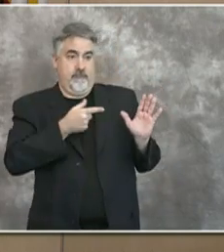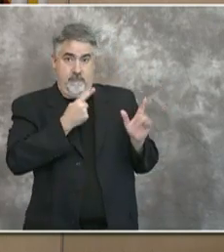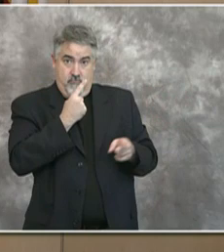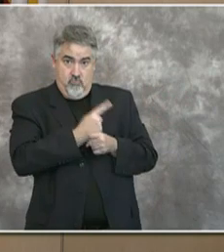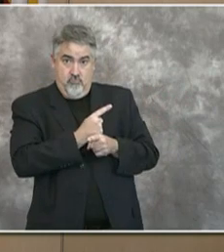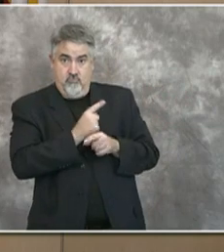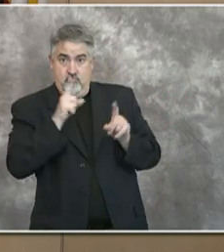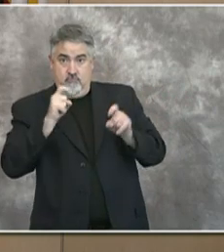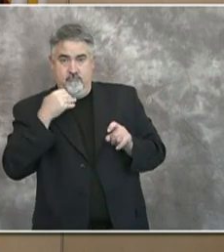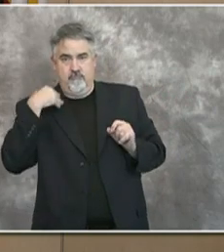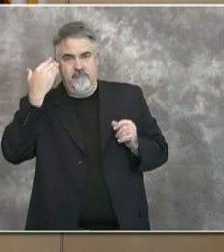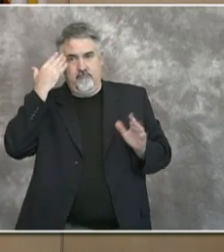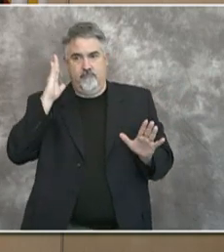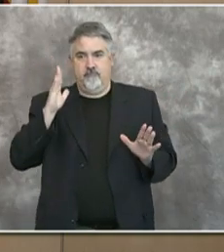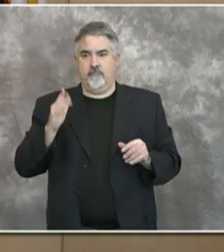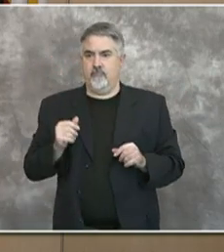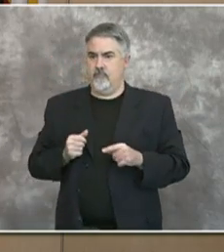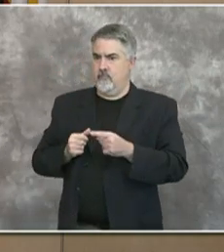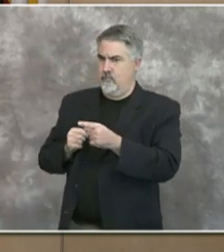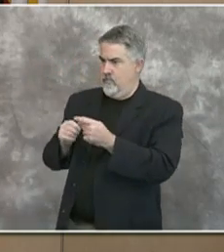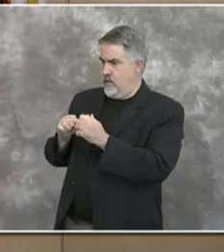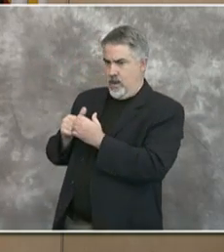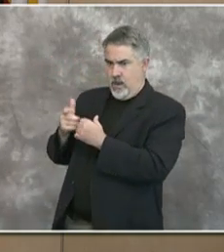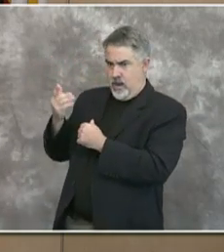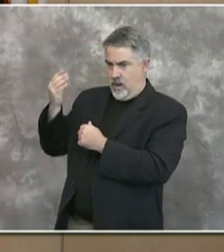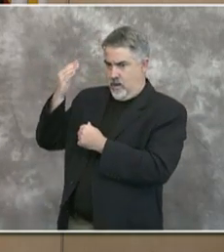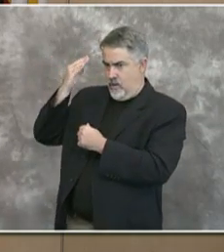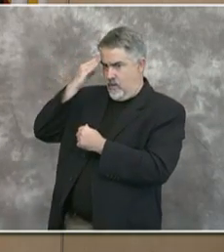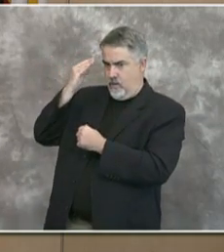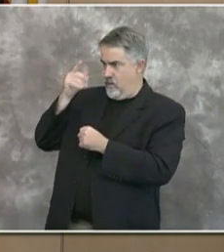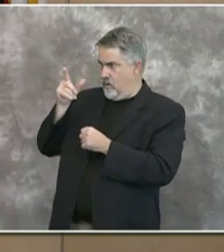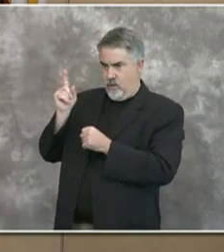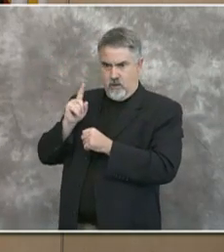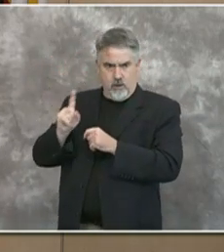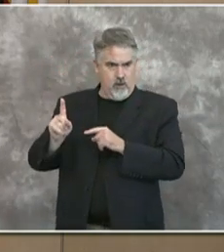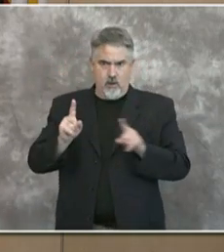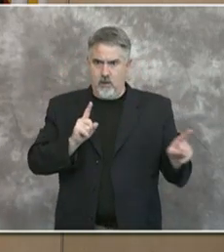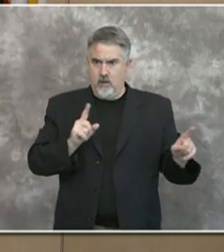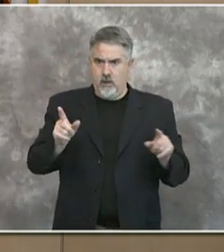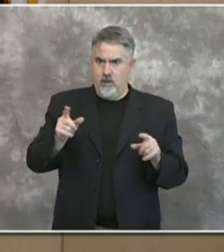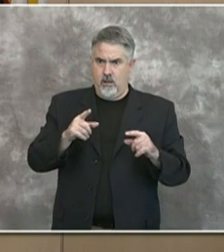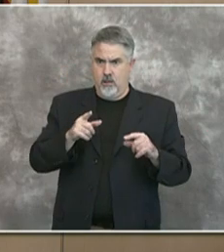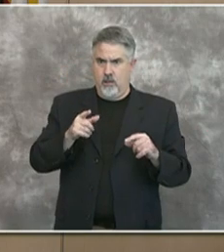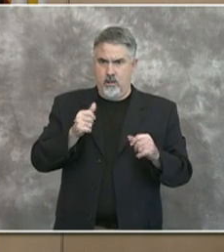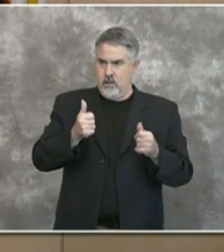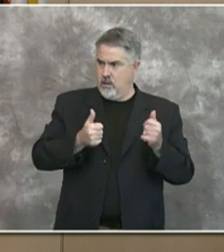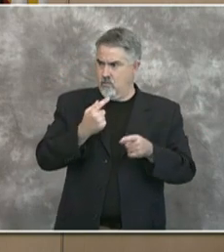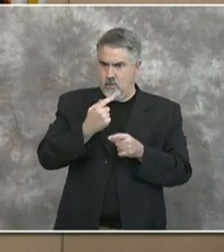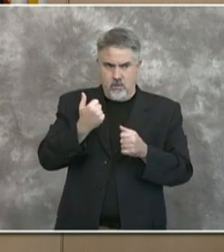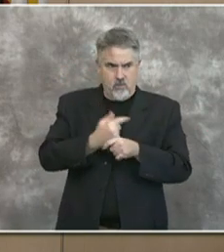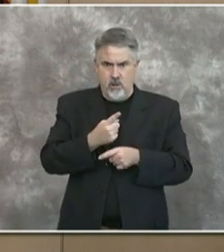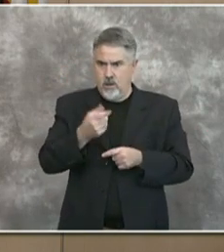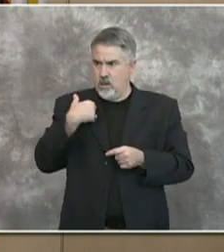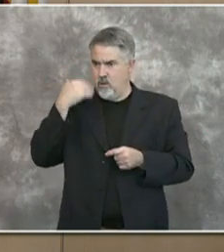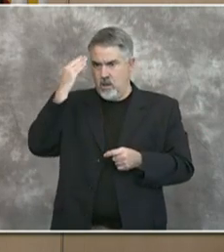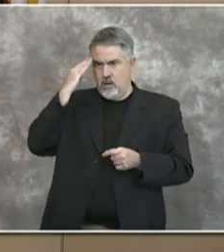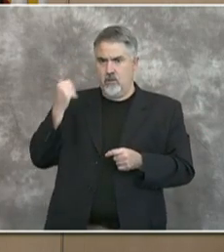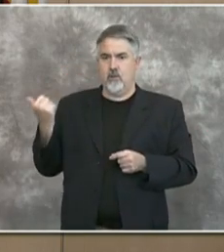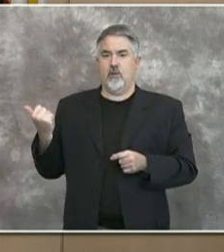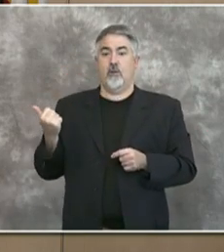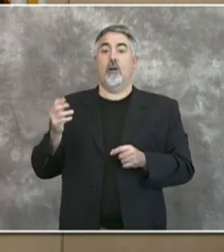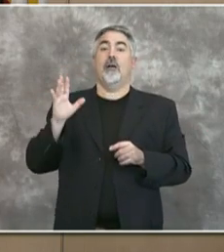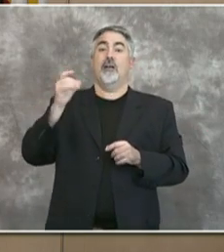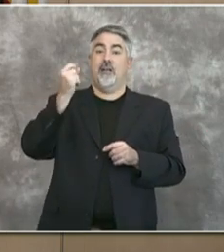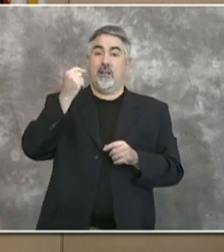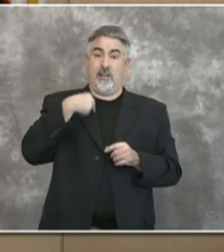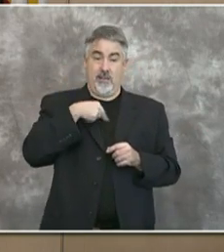appointment yes. at one of those sites? So we haven't identified where those locations are yet, so we will have that information for you, just as we announced the